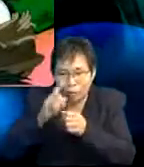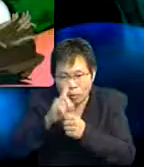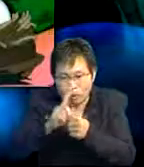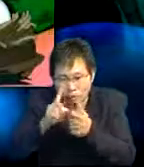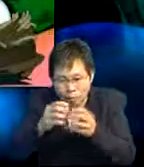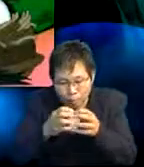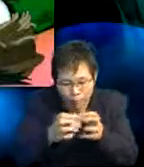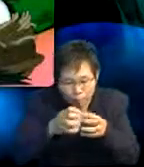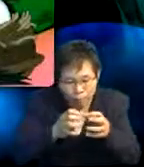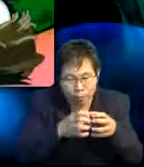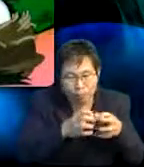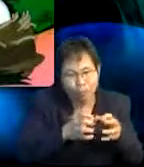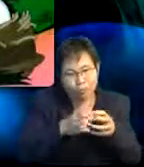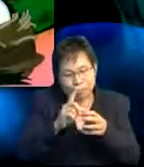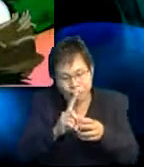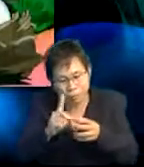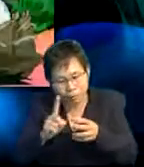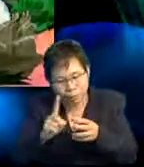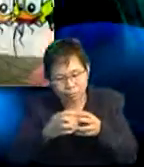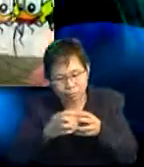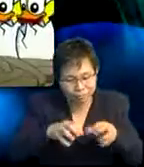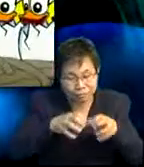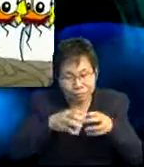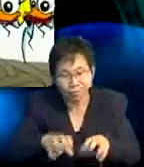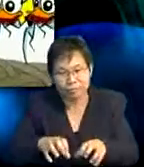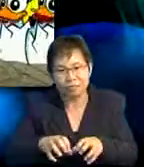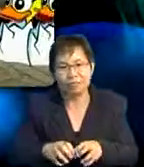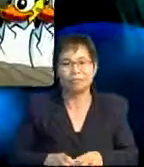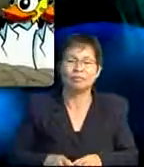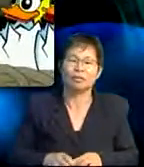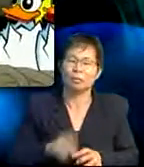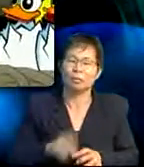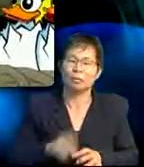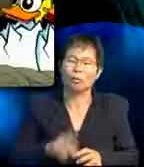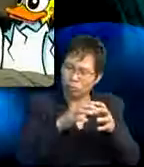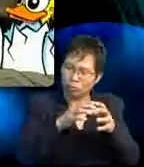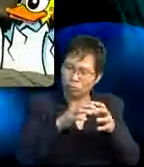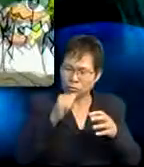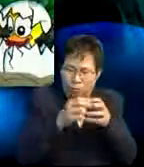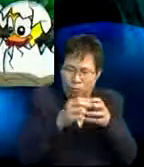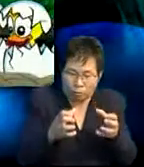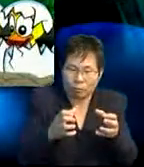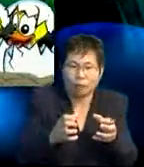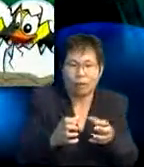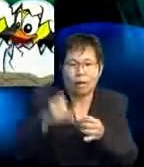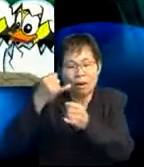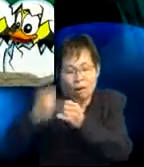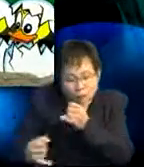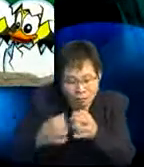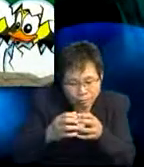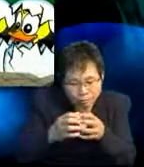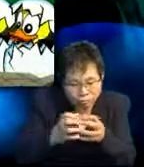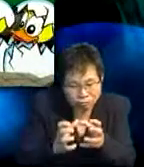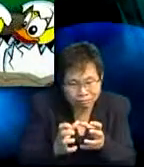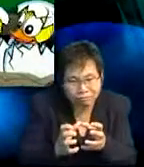one, they cracked through their eggshells. But the biggest egg did not hatch. At last it